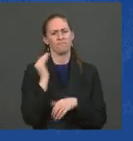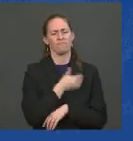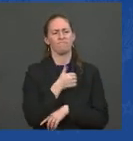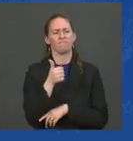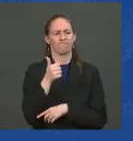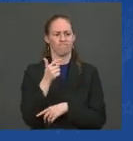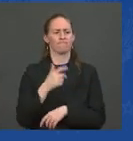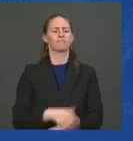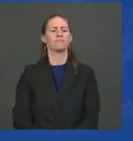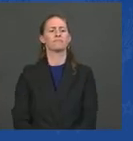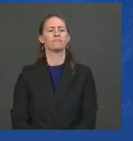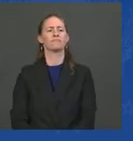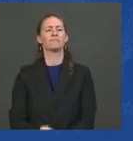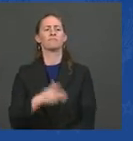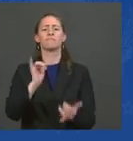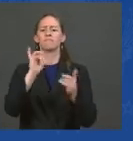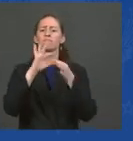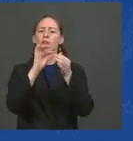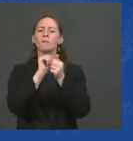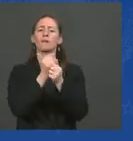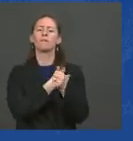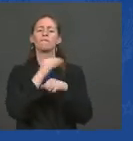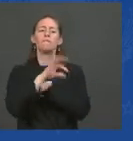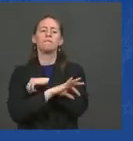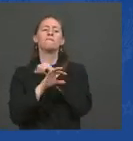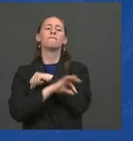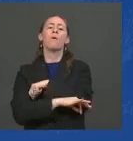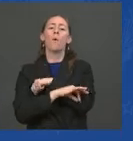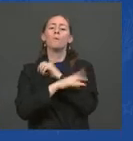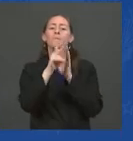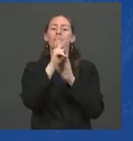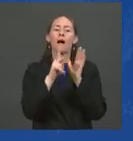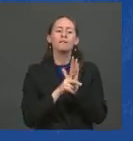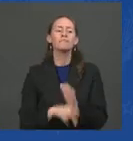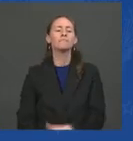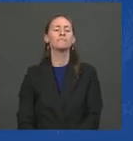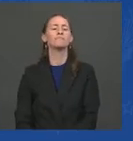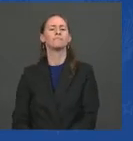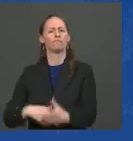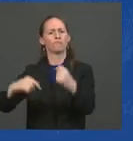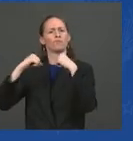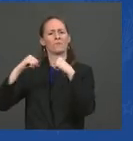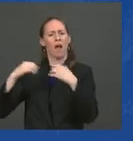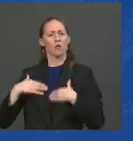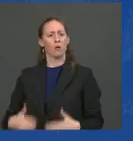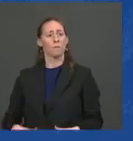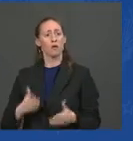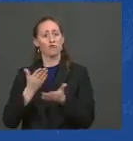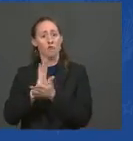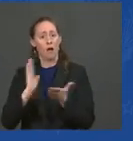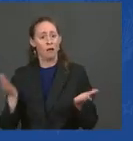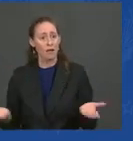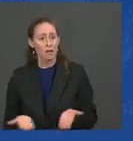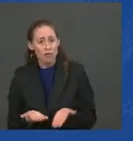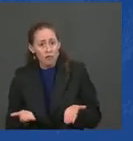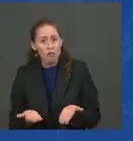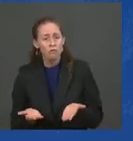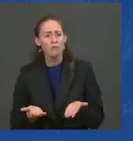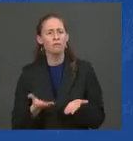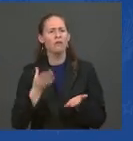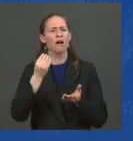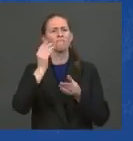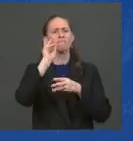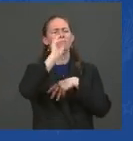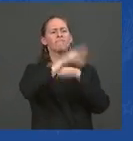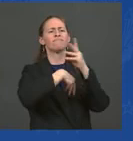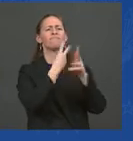kit. And as we defend human rights beyond our shores, we're more effective when we work together,